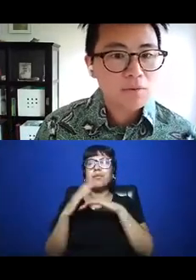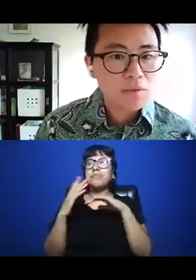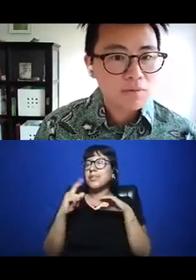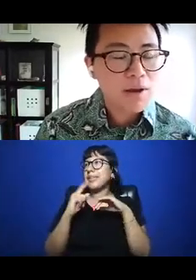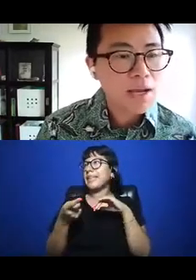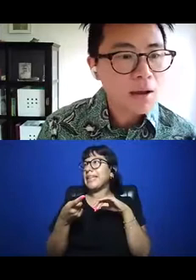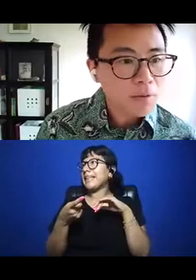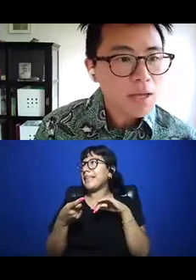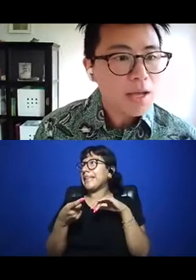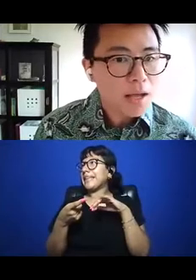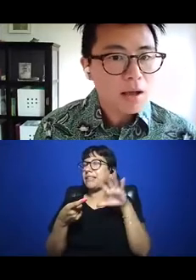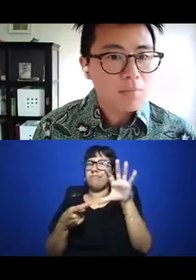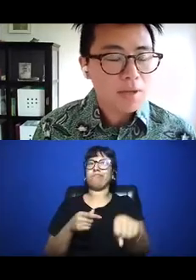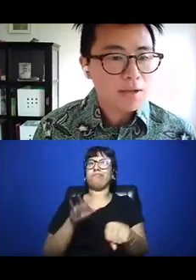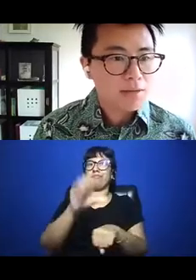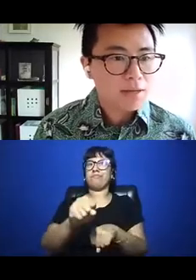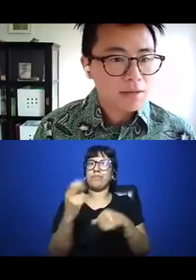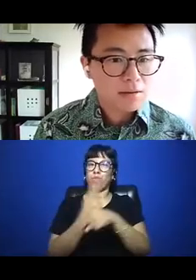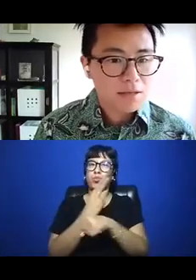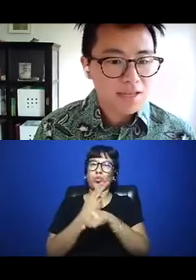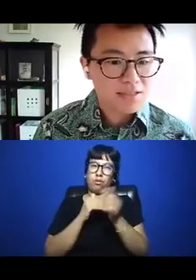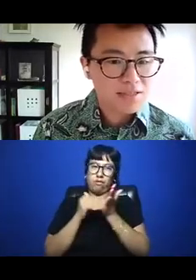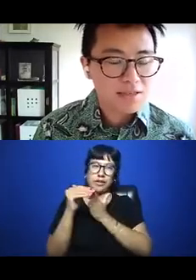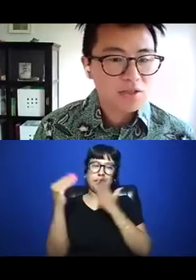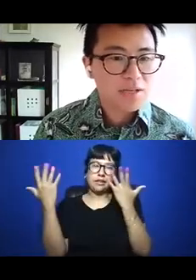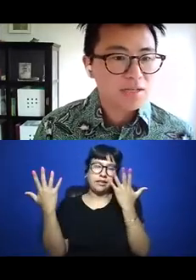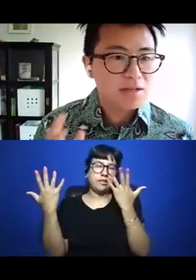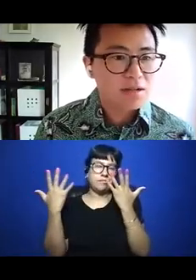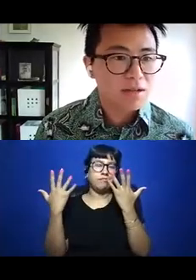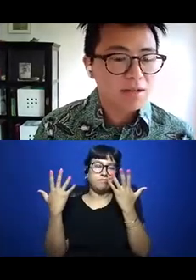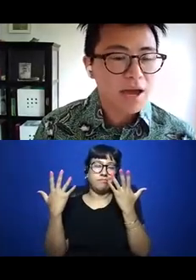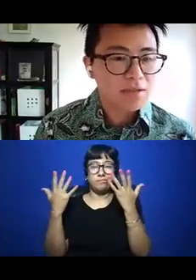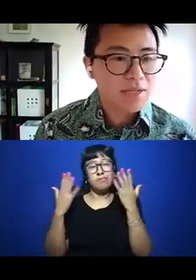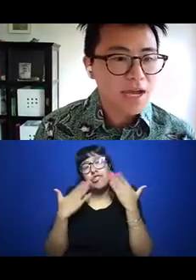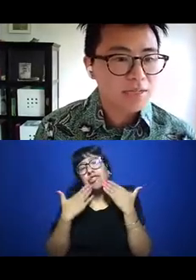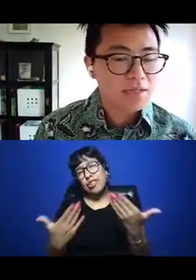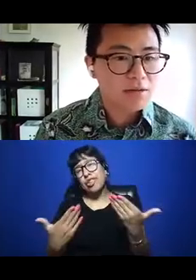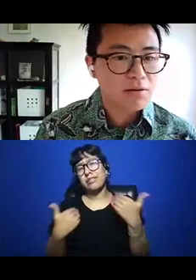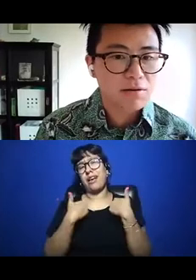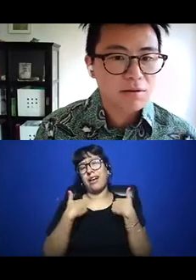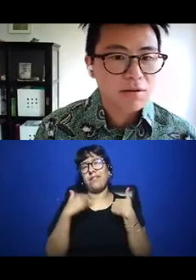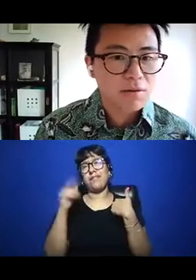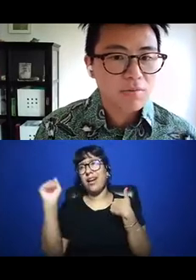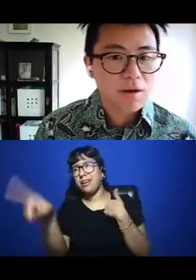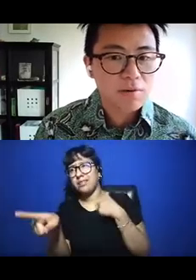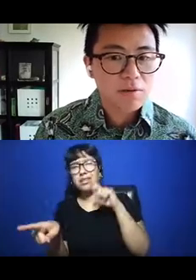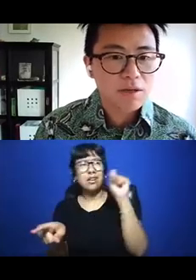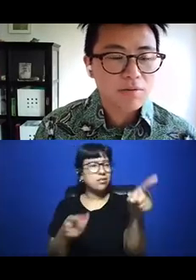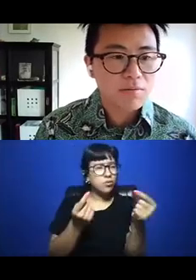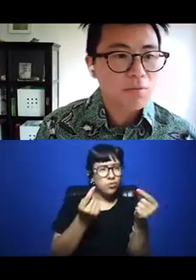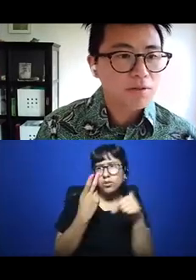common use right now. And I think it's great to, yeah, it's great to ask each other